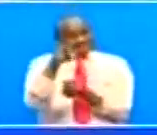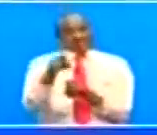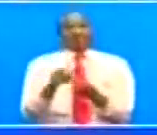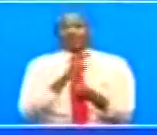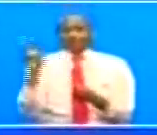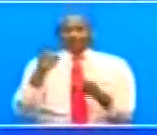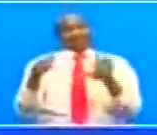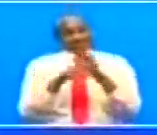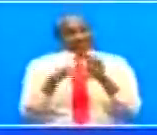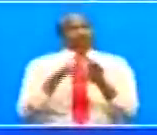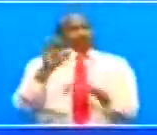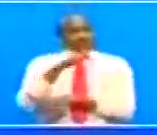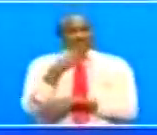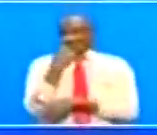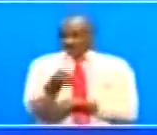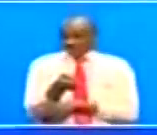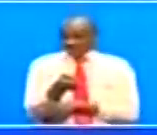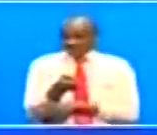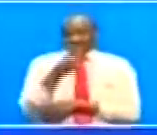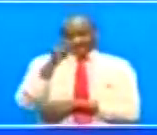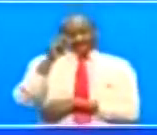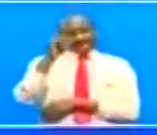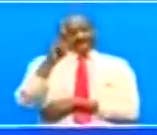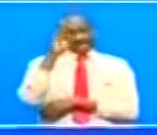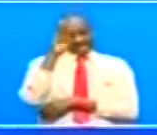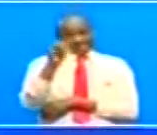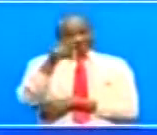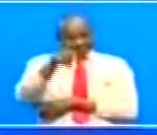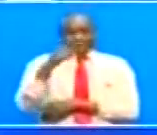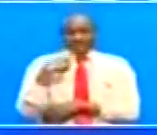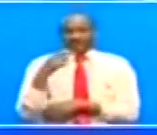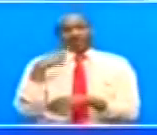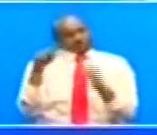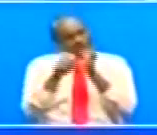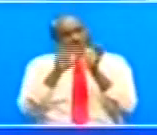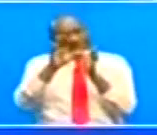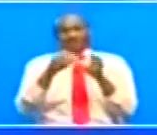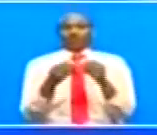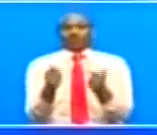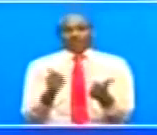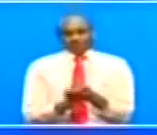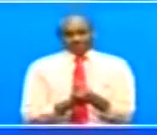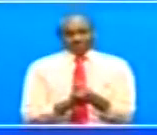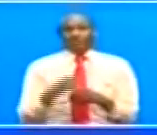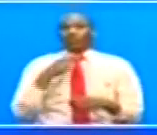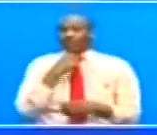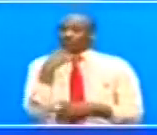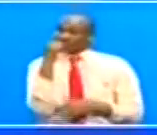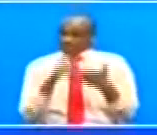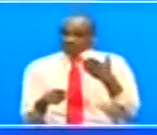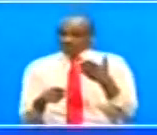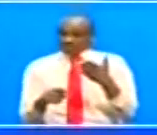Member of Parliament remains, as his NRM party obligations remain unresolved. And we want to come out that in the case